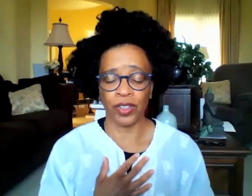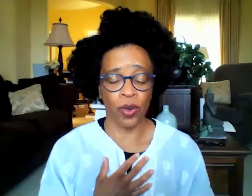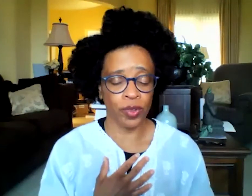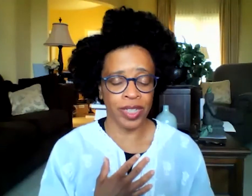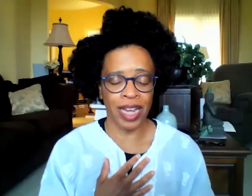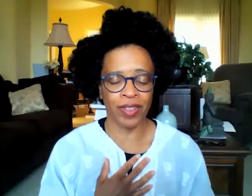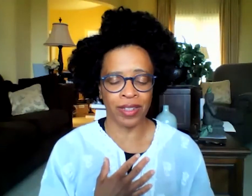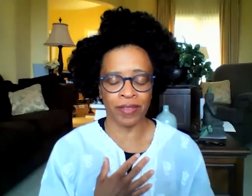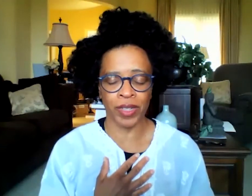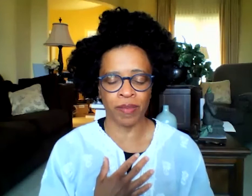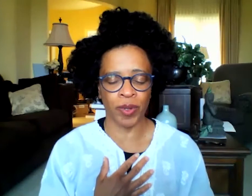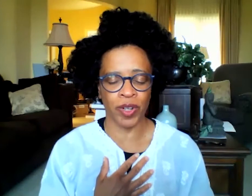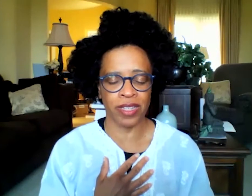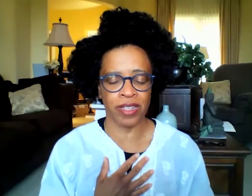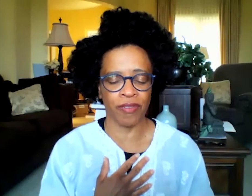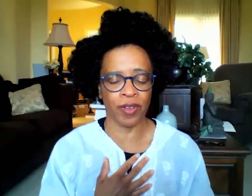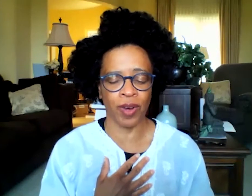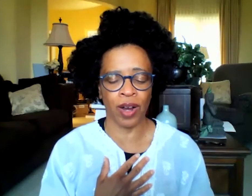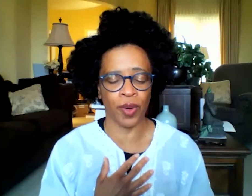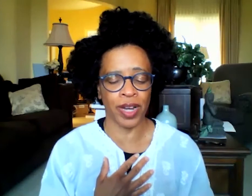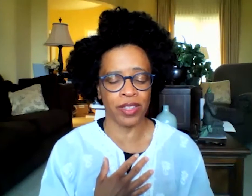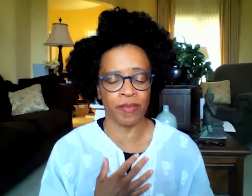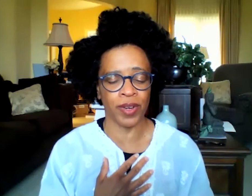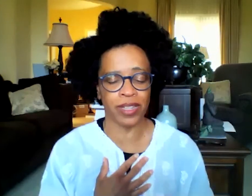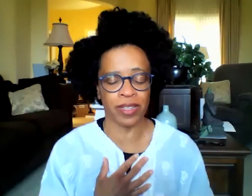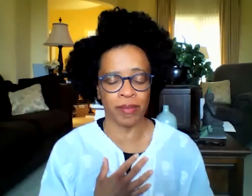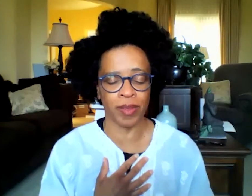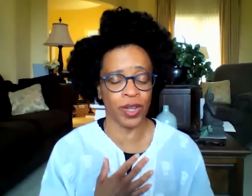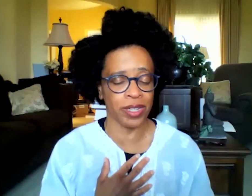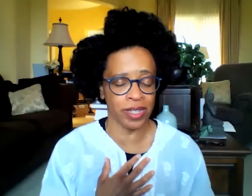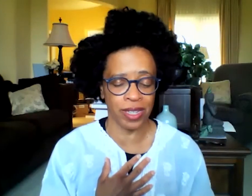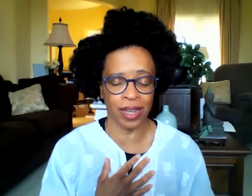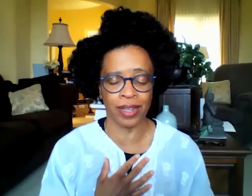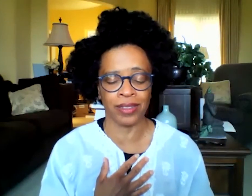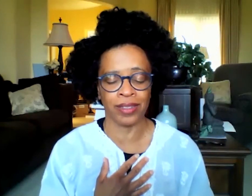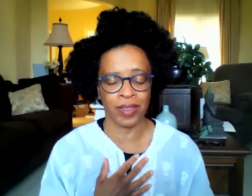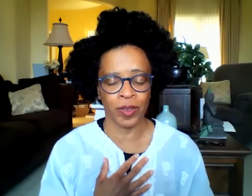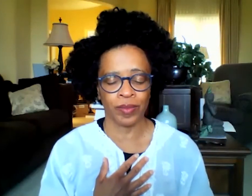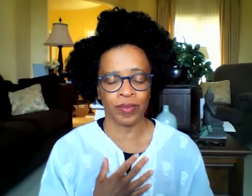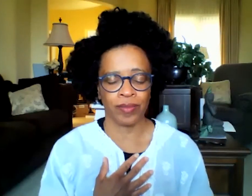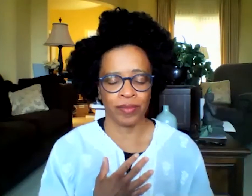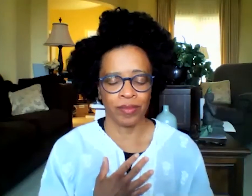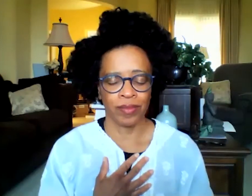I'm not alone in having experienced suffering around race and racism and witnessed that.